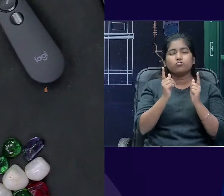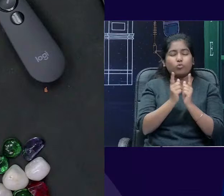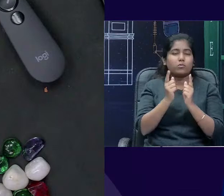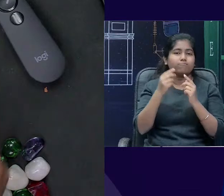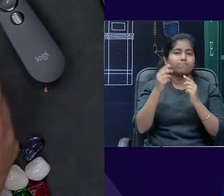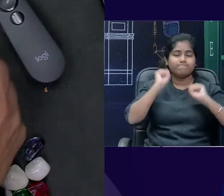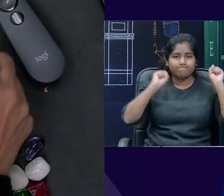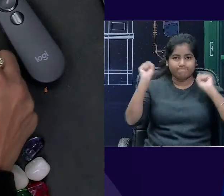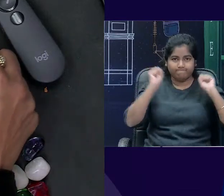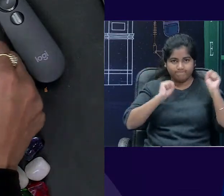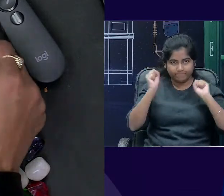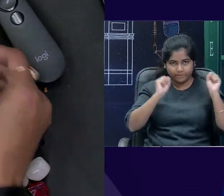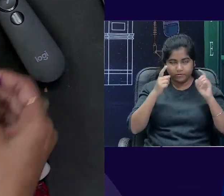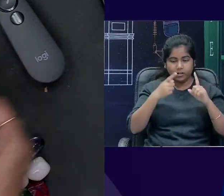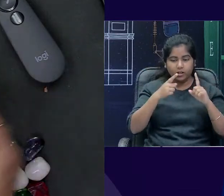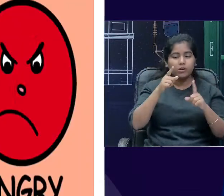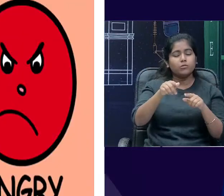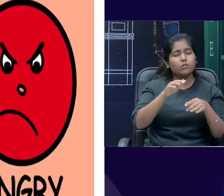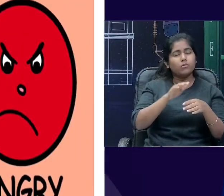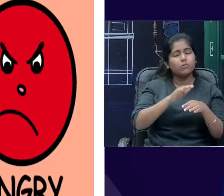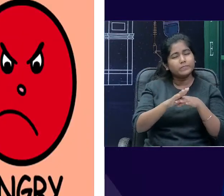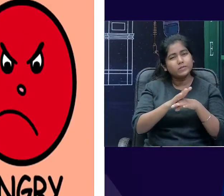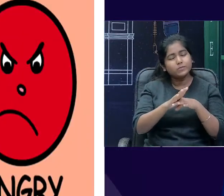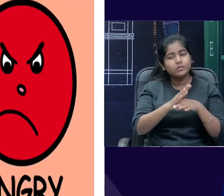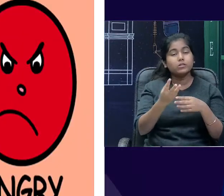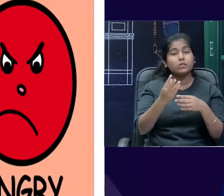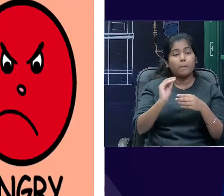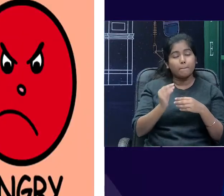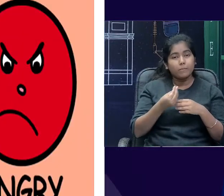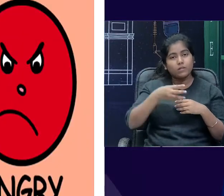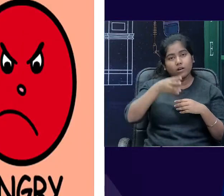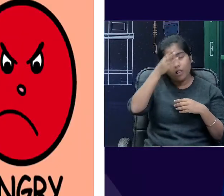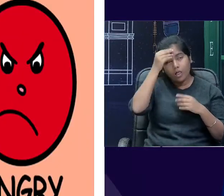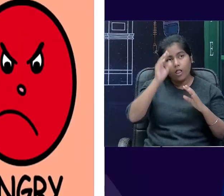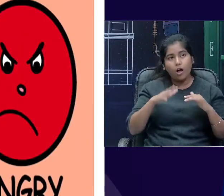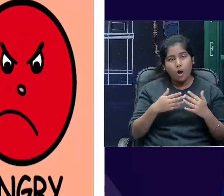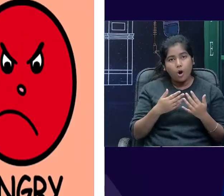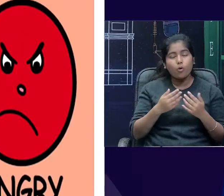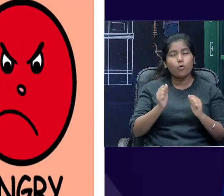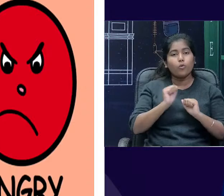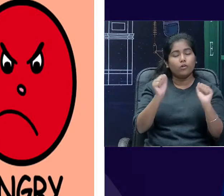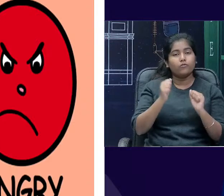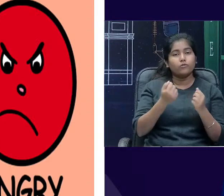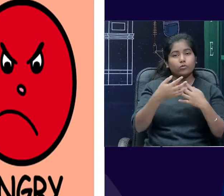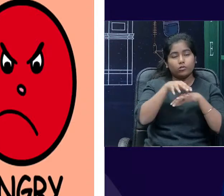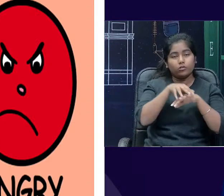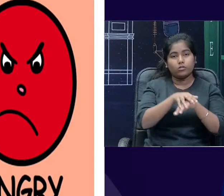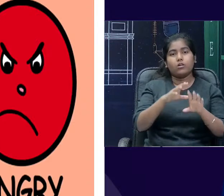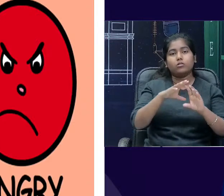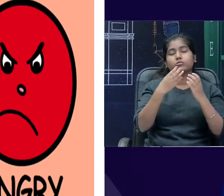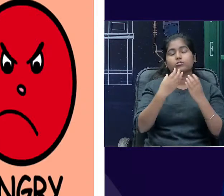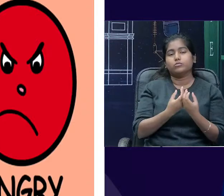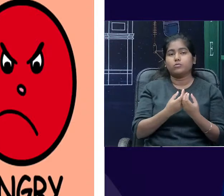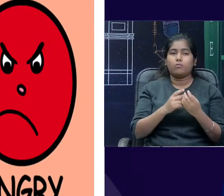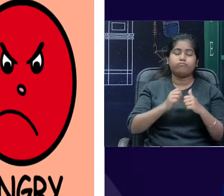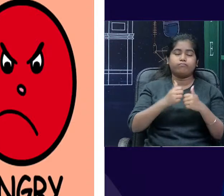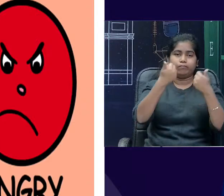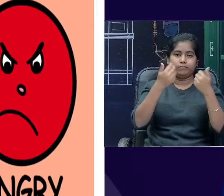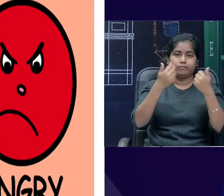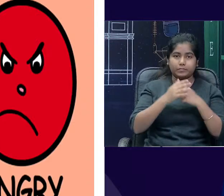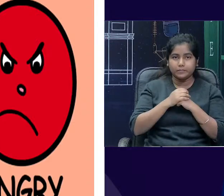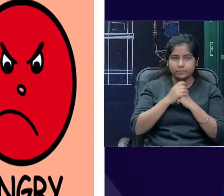activities which keep them indulgent, the better learners, and make our inclusive classroom a great success.